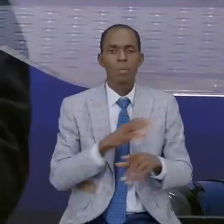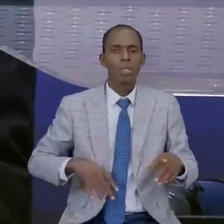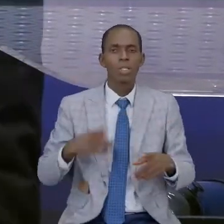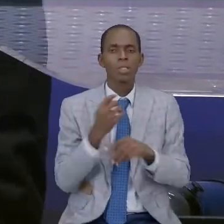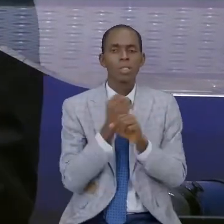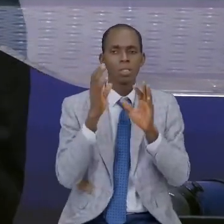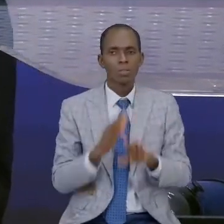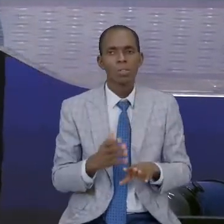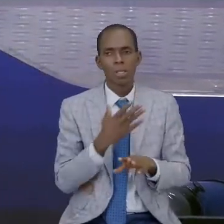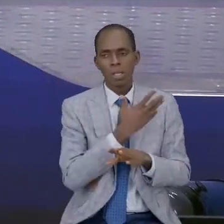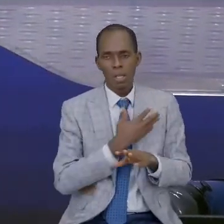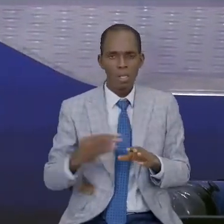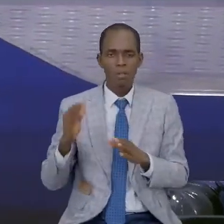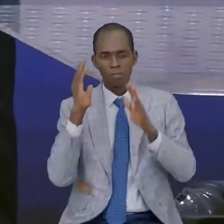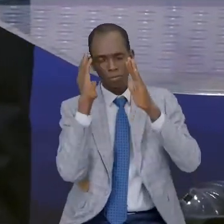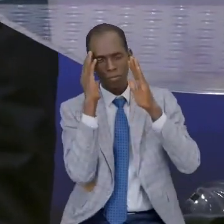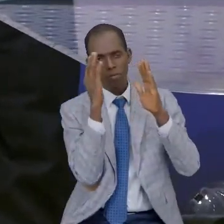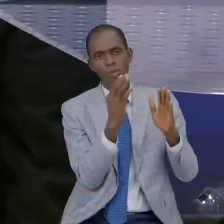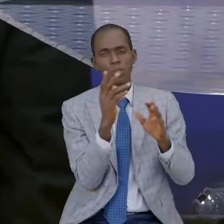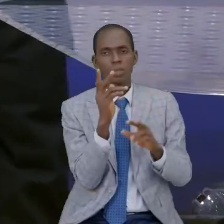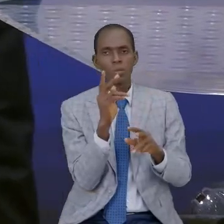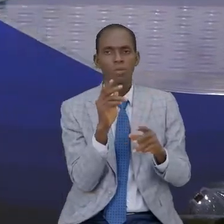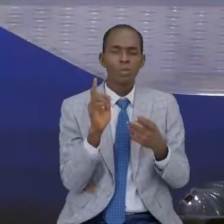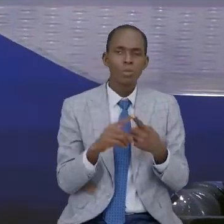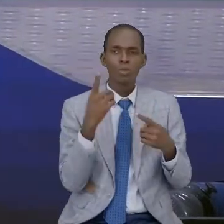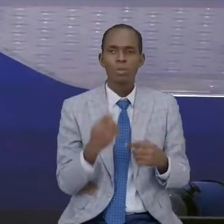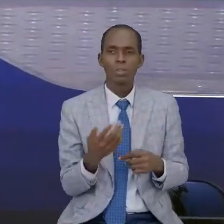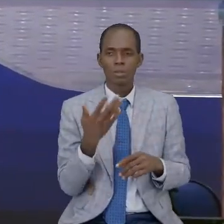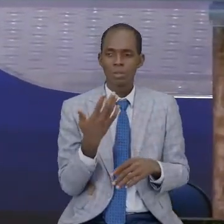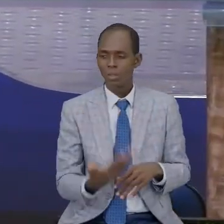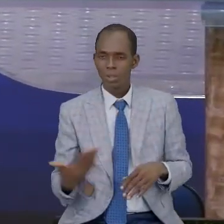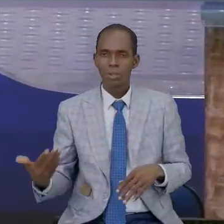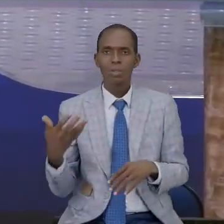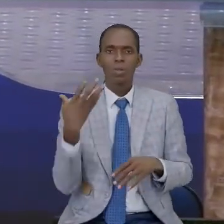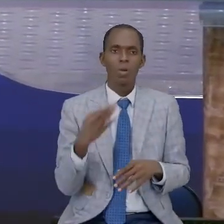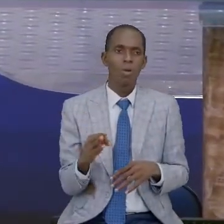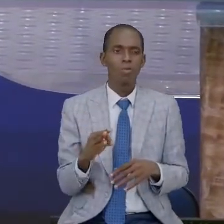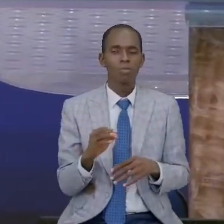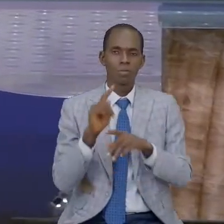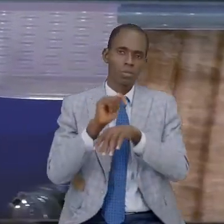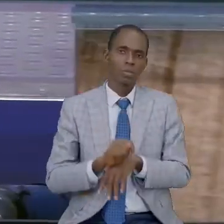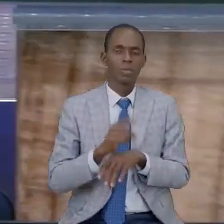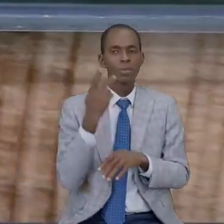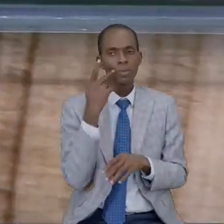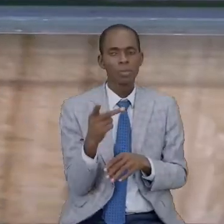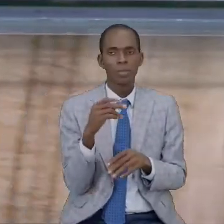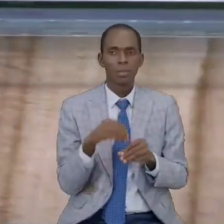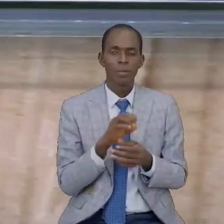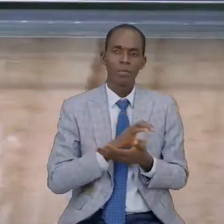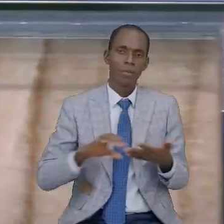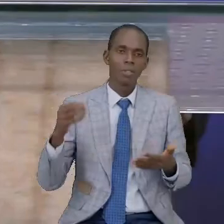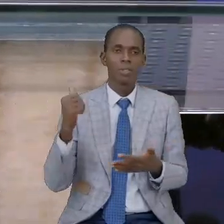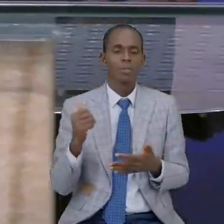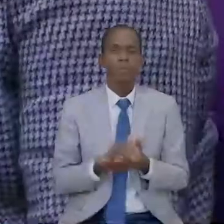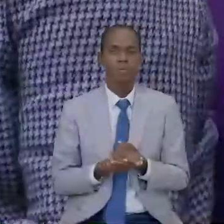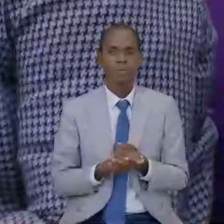the Savior. And they were turning them to the beggarly elements of tradition. Look at verse 10,